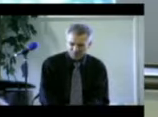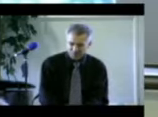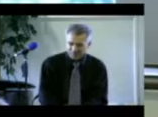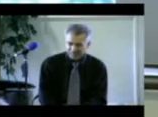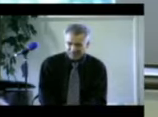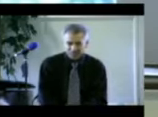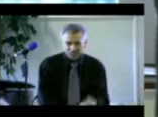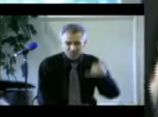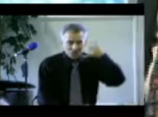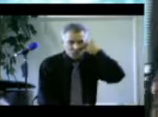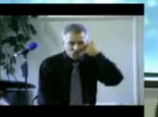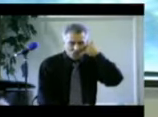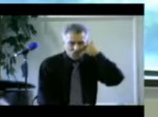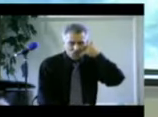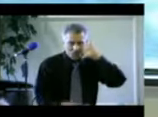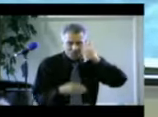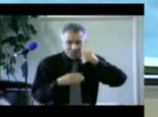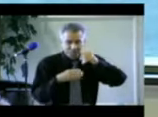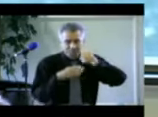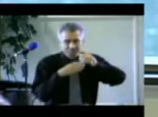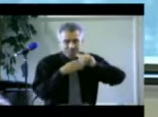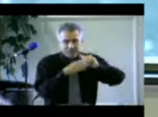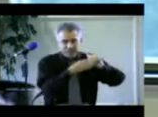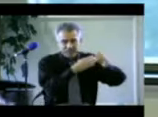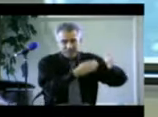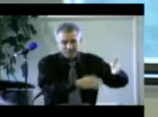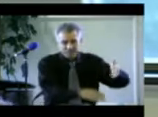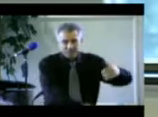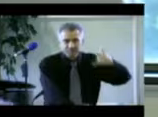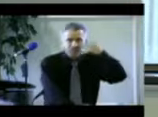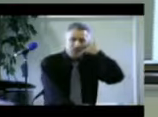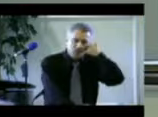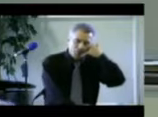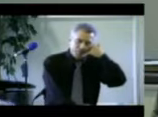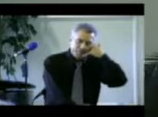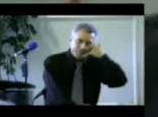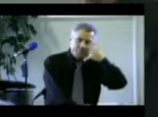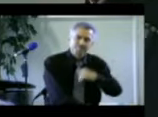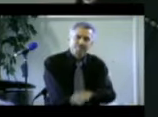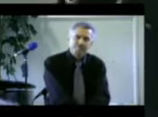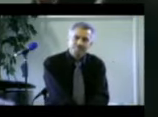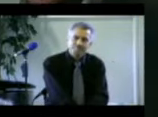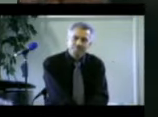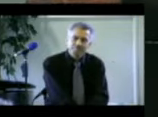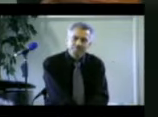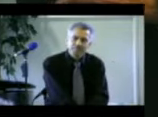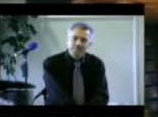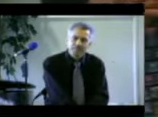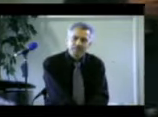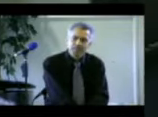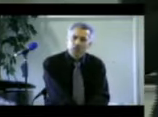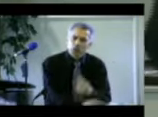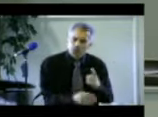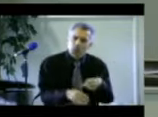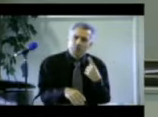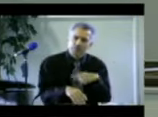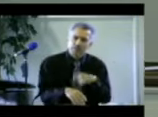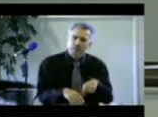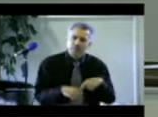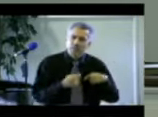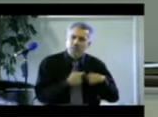professional. And sometimes we as humans get our hearts